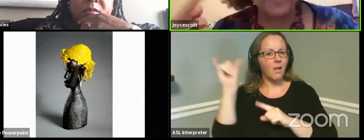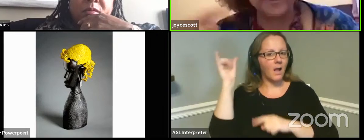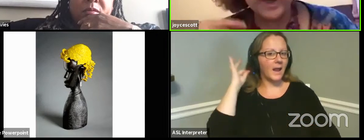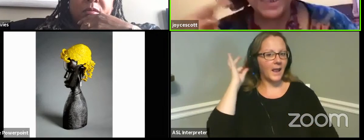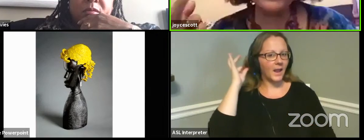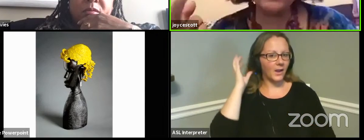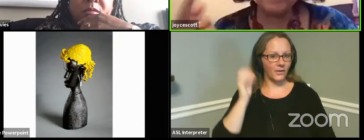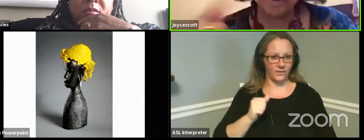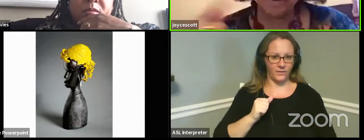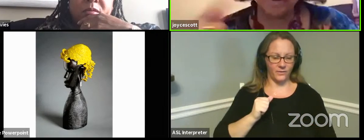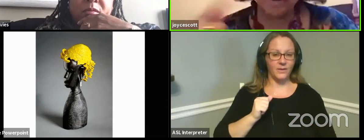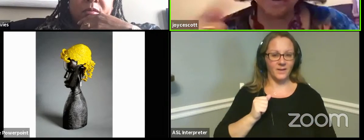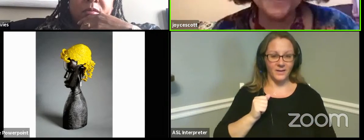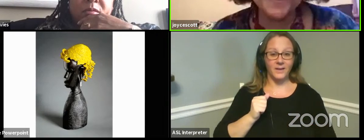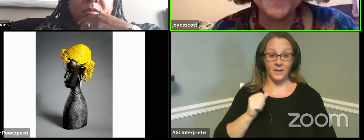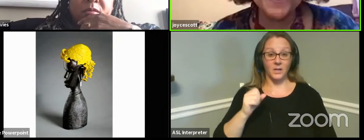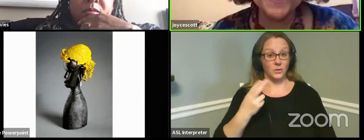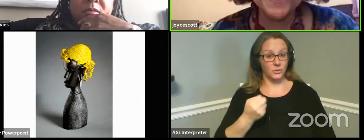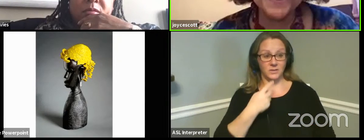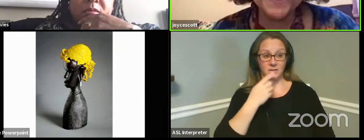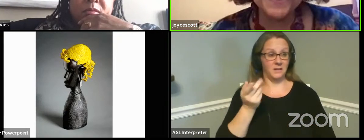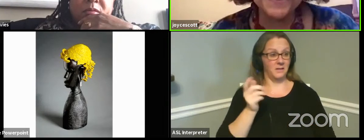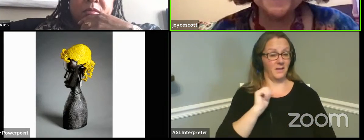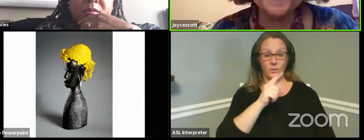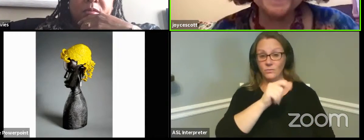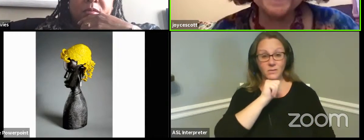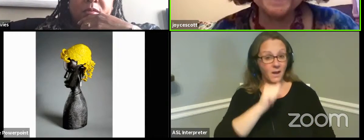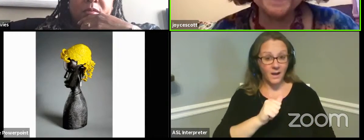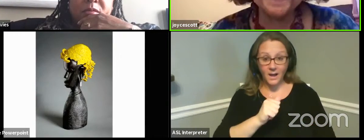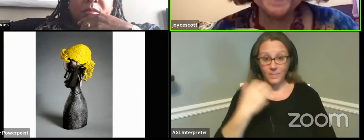she's saying, you're not the boss of me.